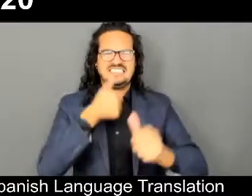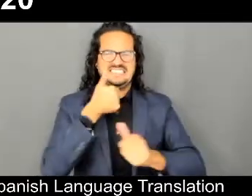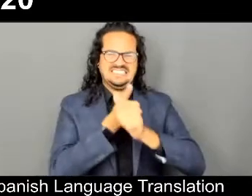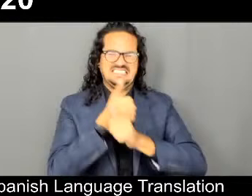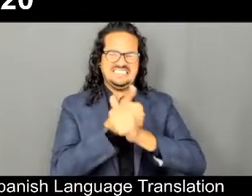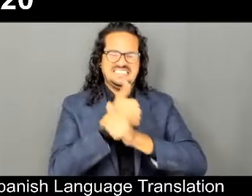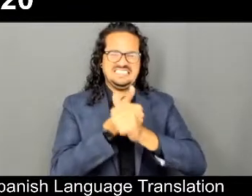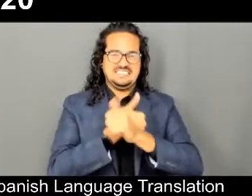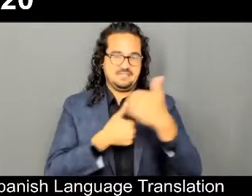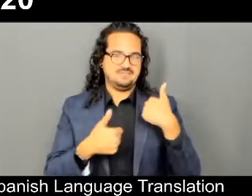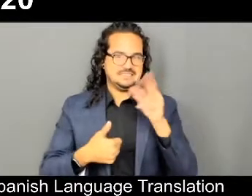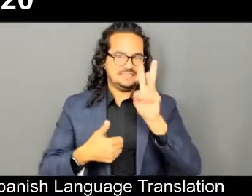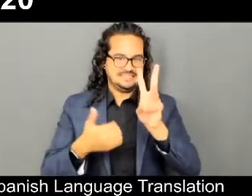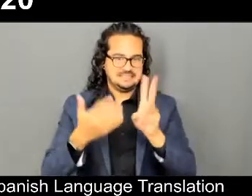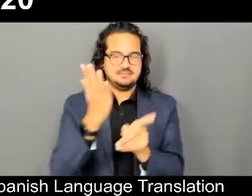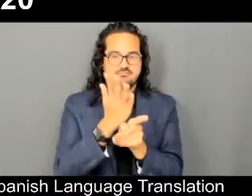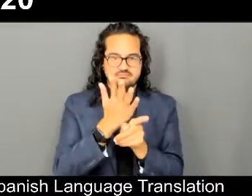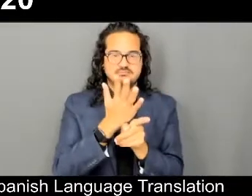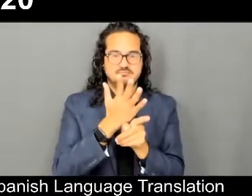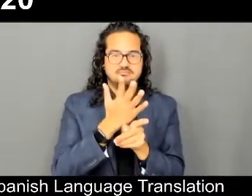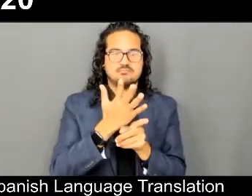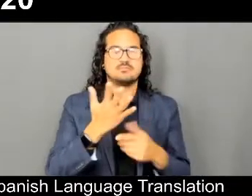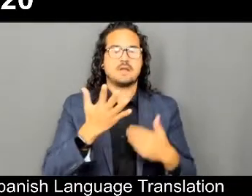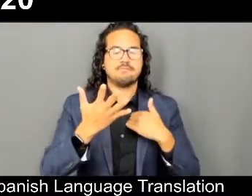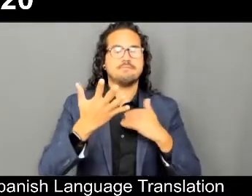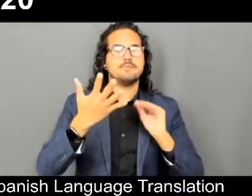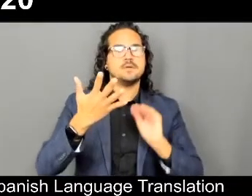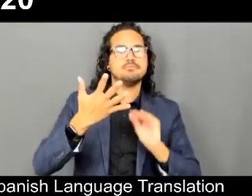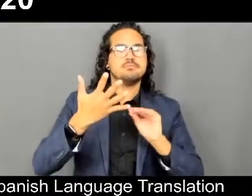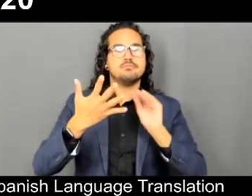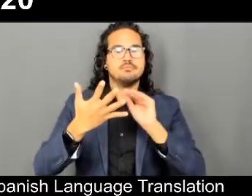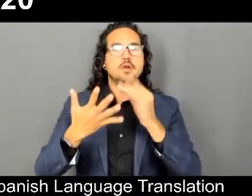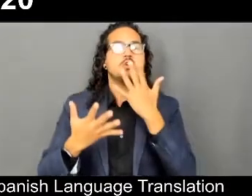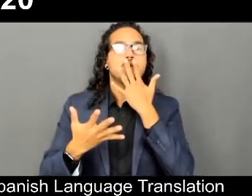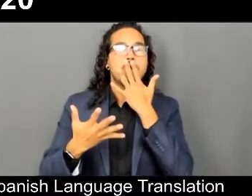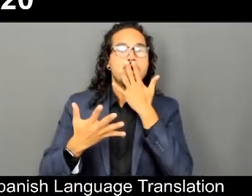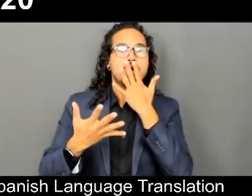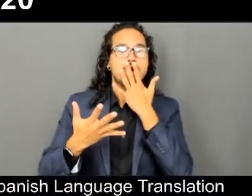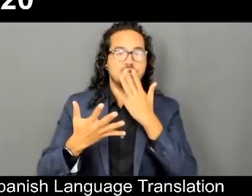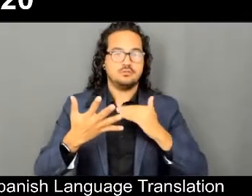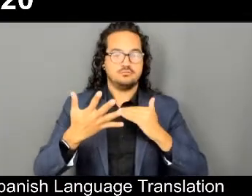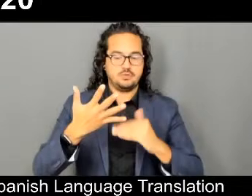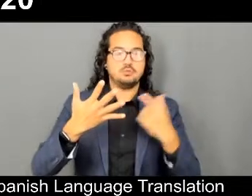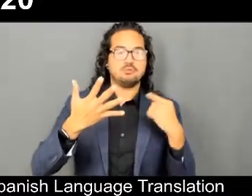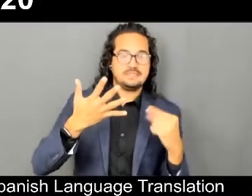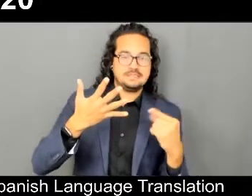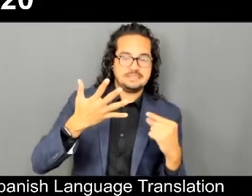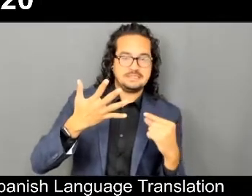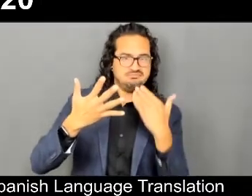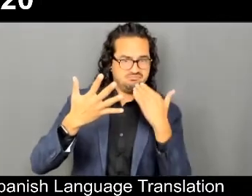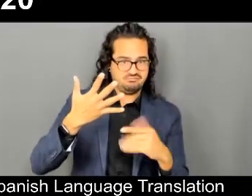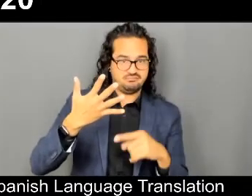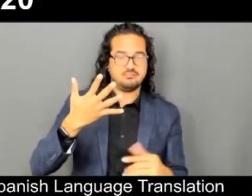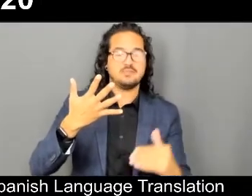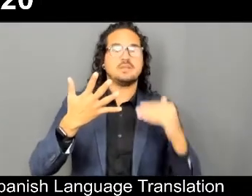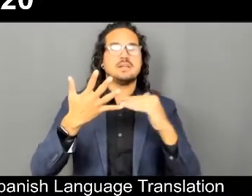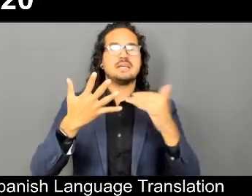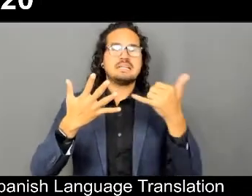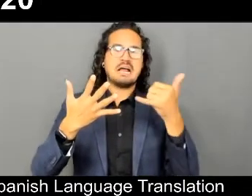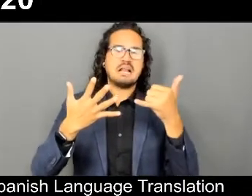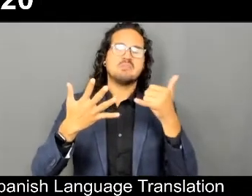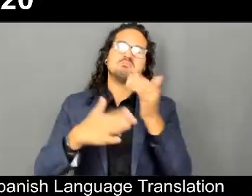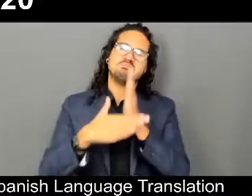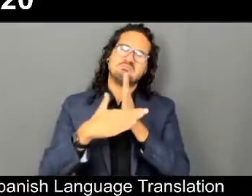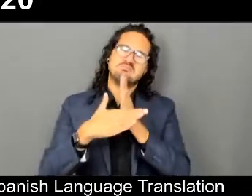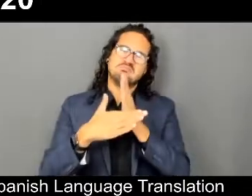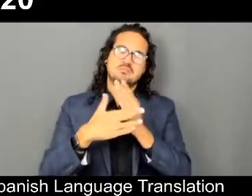code associated with it. So green is good, yellow is moderate, red is unhealthy, and so on. And you've